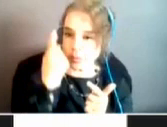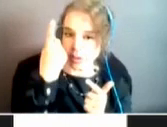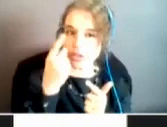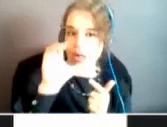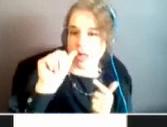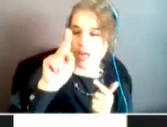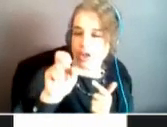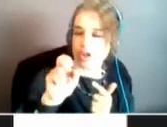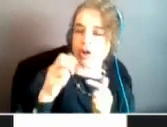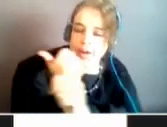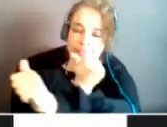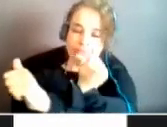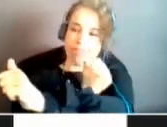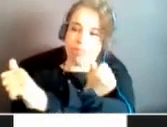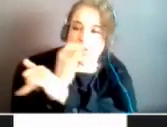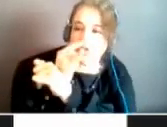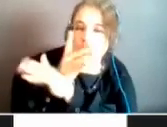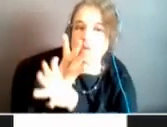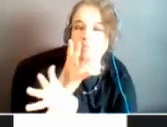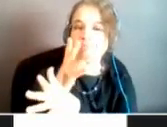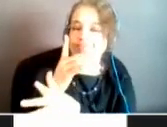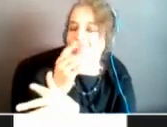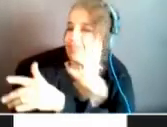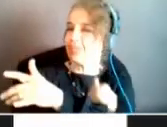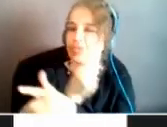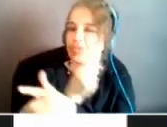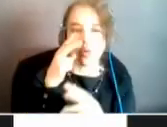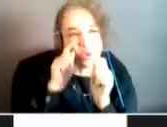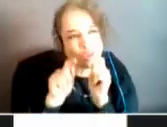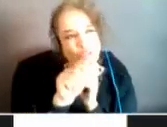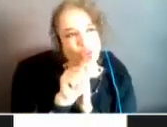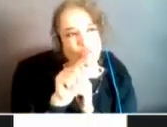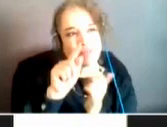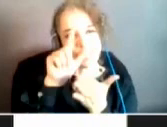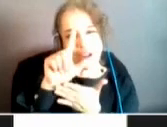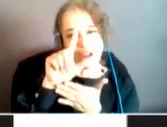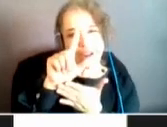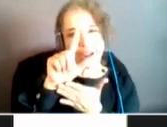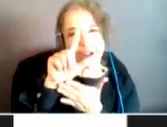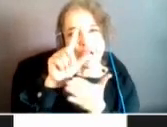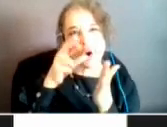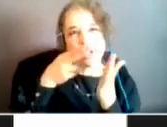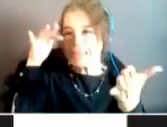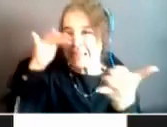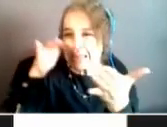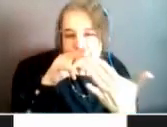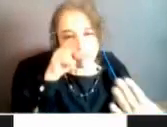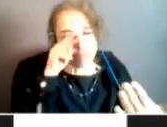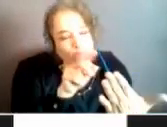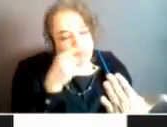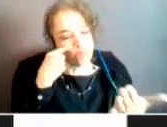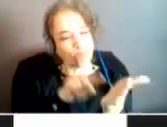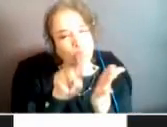about sustained drug and alcohol abuse is that, you know, when you look at the literature, what you find over and over again is